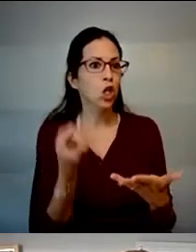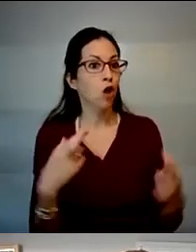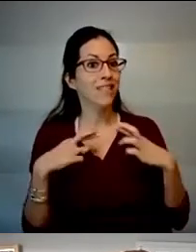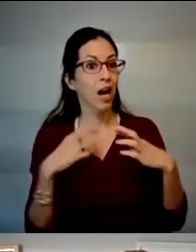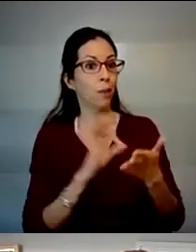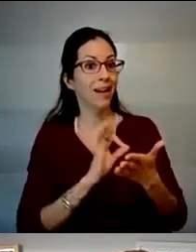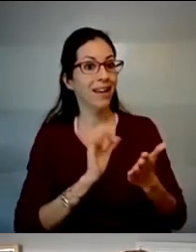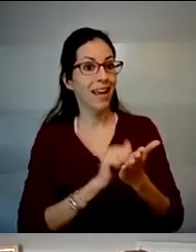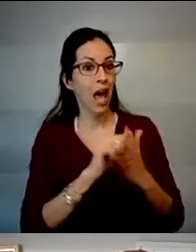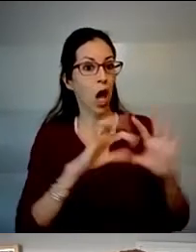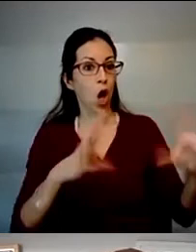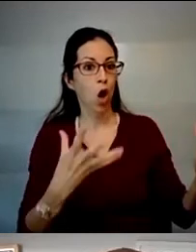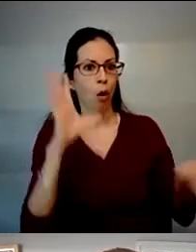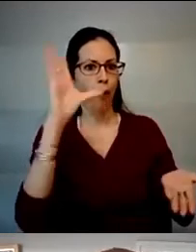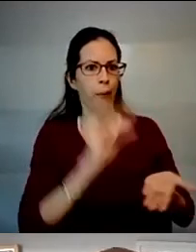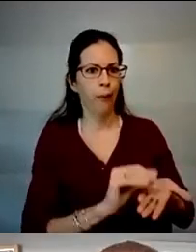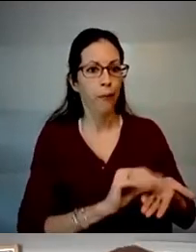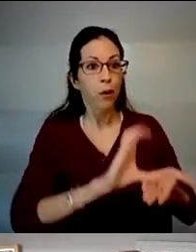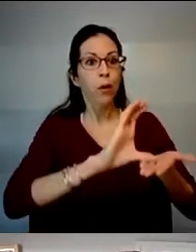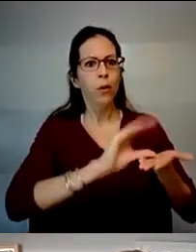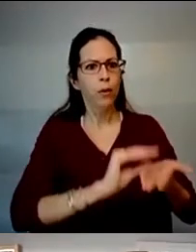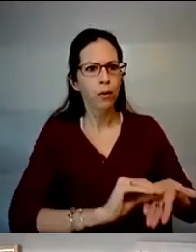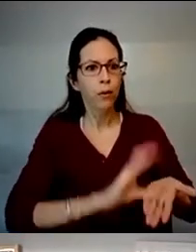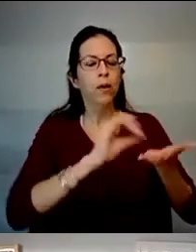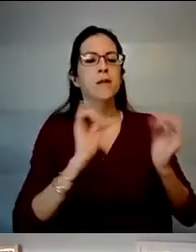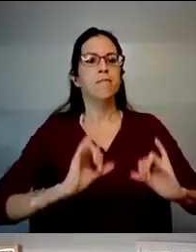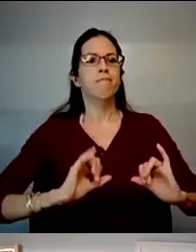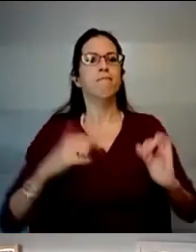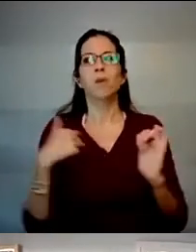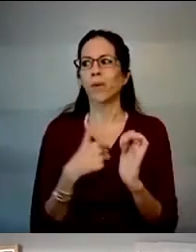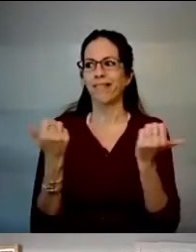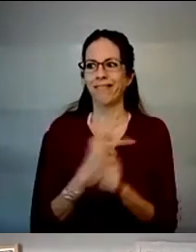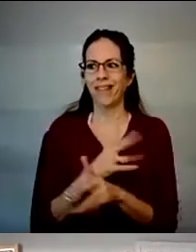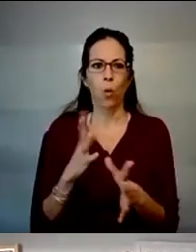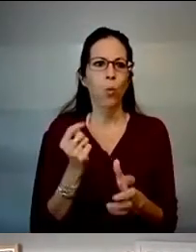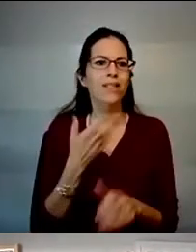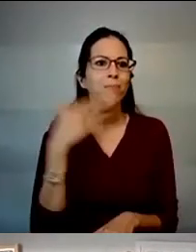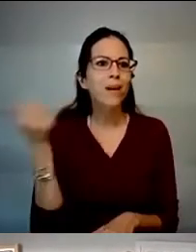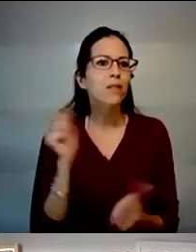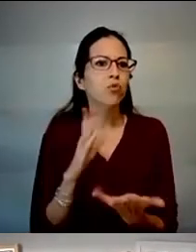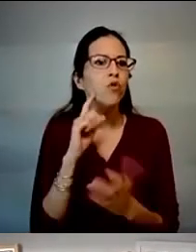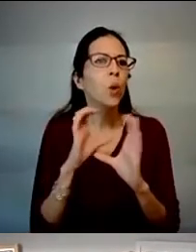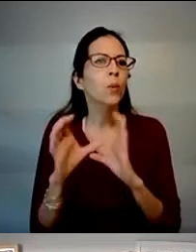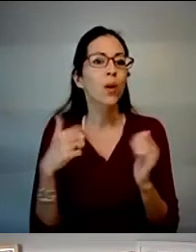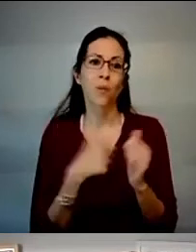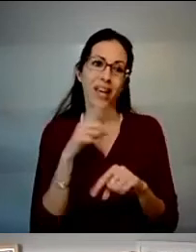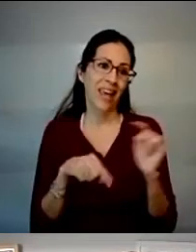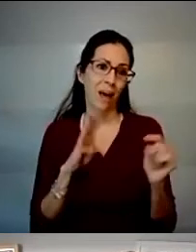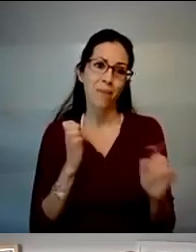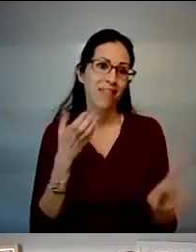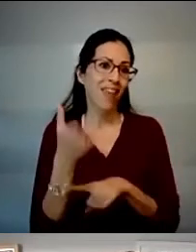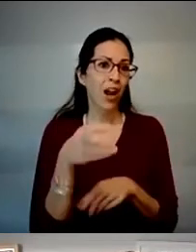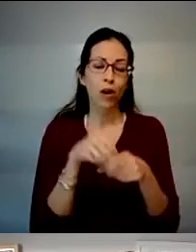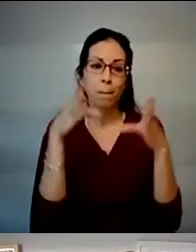want and do. And so it became very important for us to figure out the best way of communicating. If we can't be there in person, obviously we made the shift